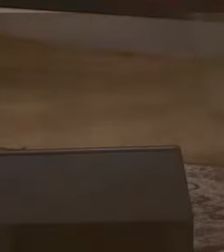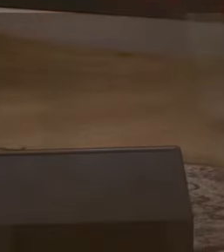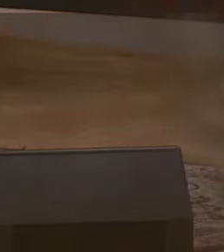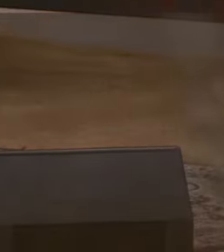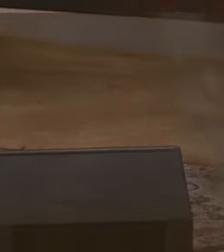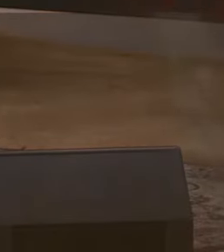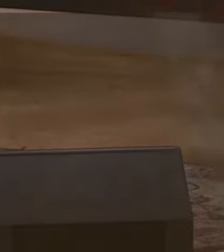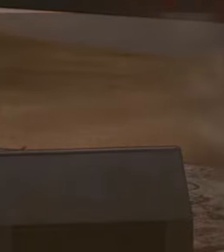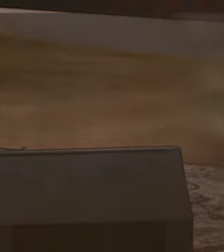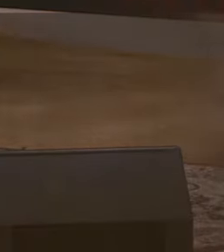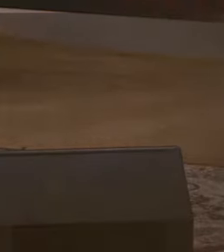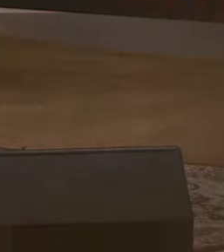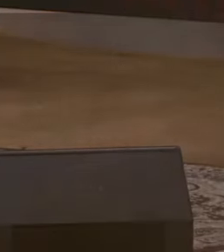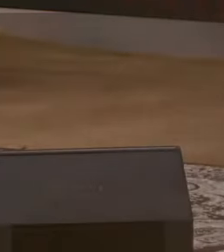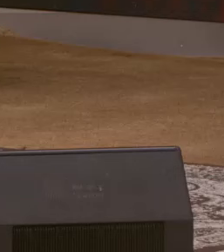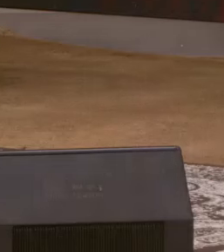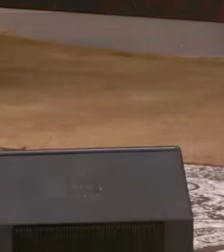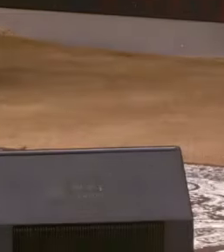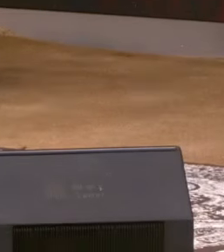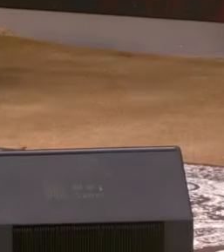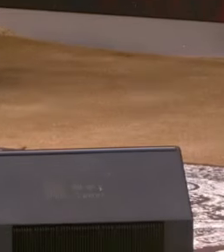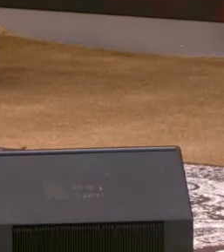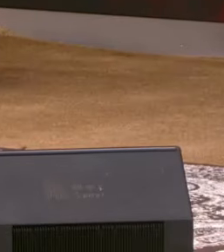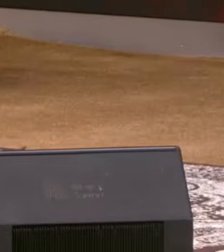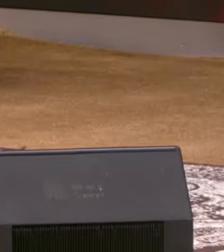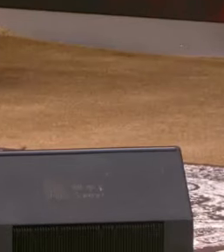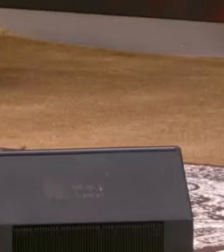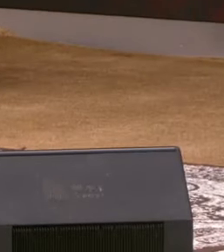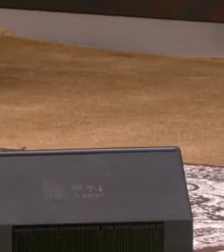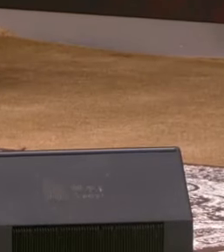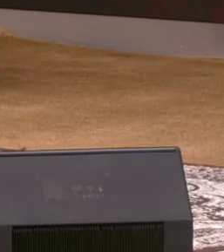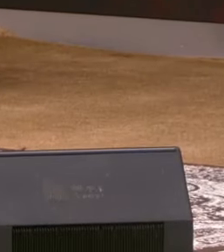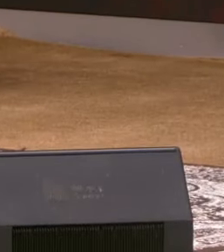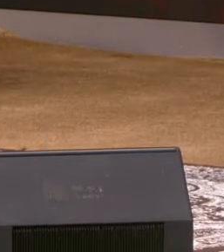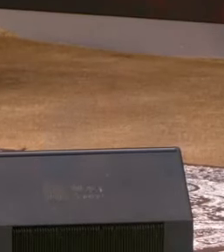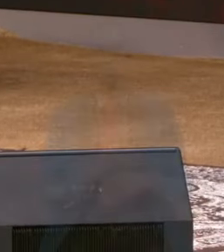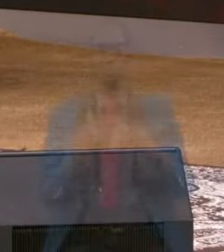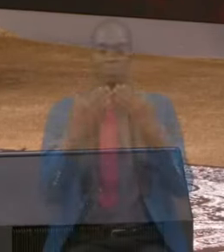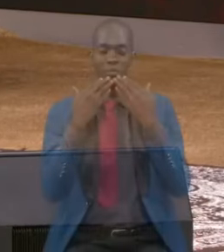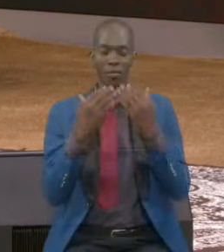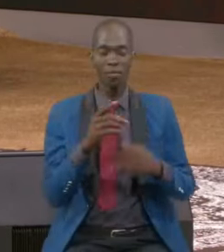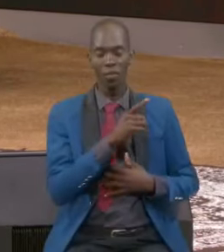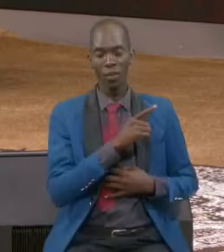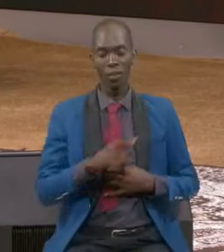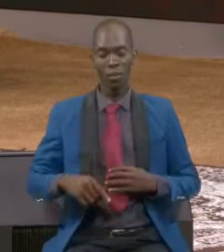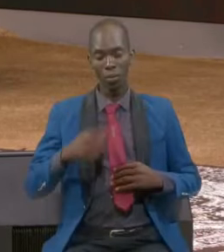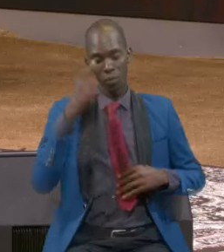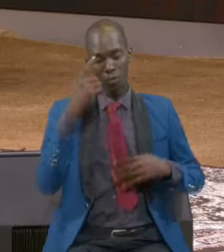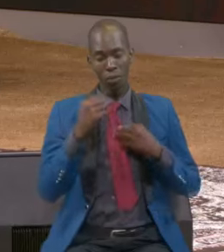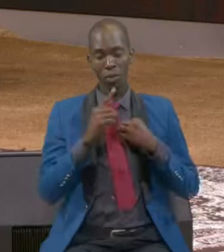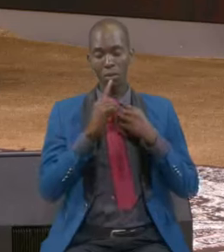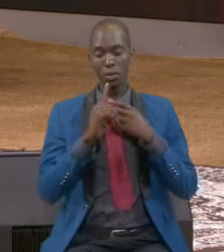in the life and heart and ministry of everyone. Thank you, Lord, for the answer.